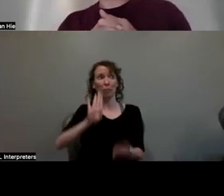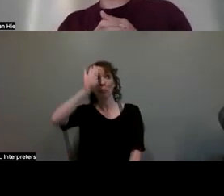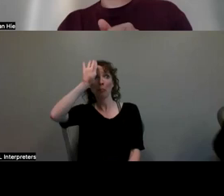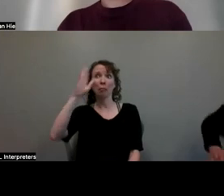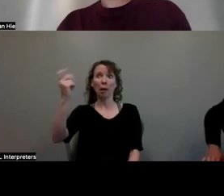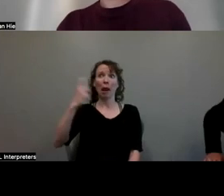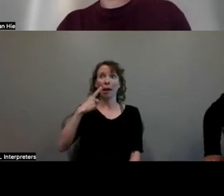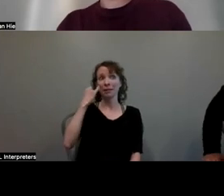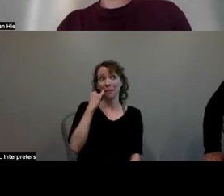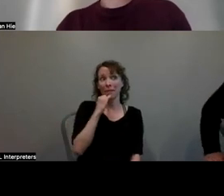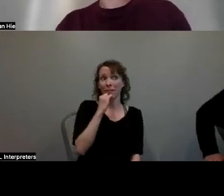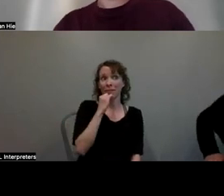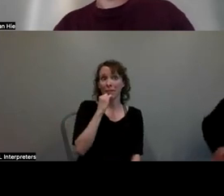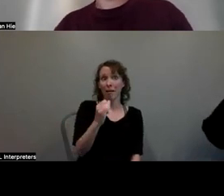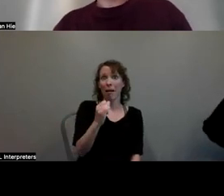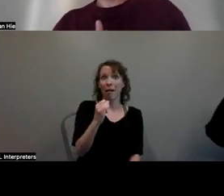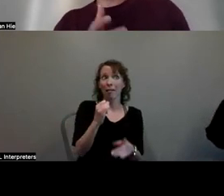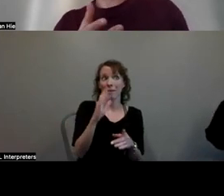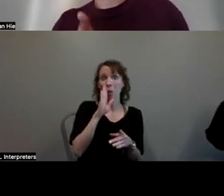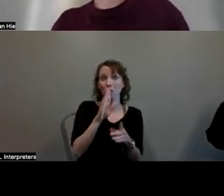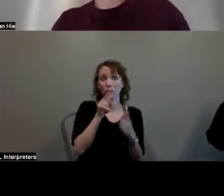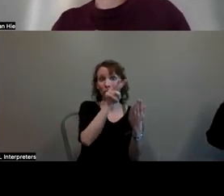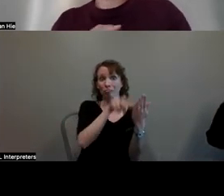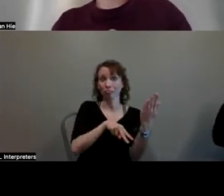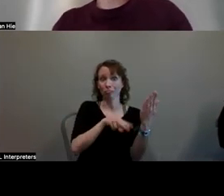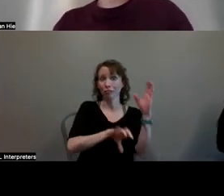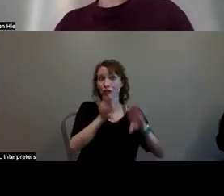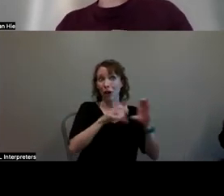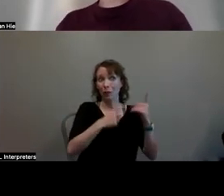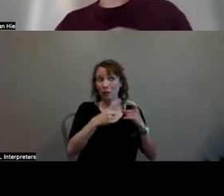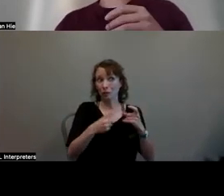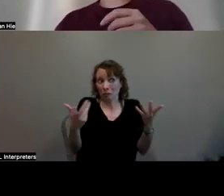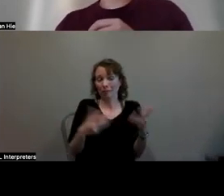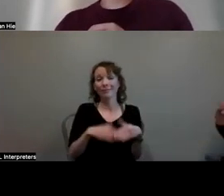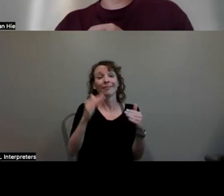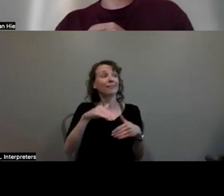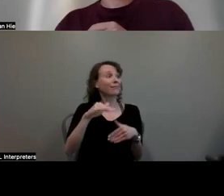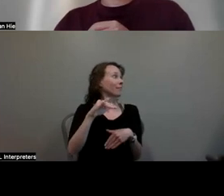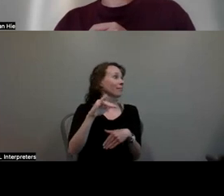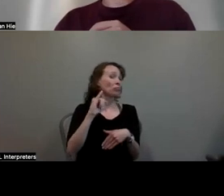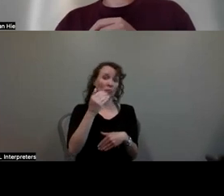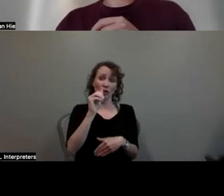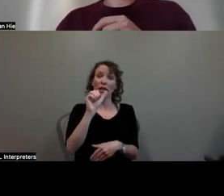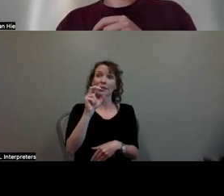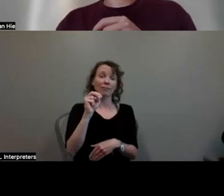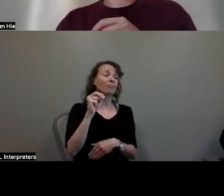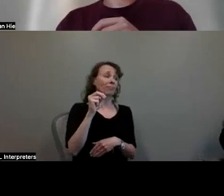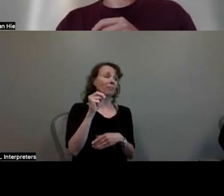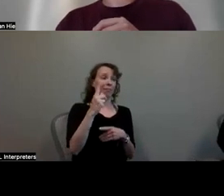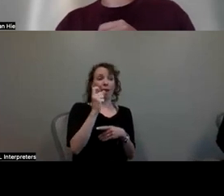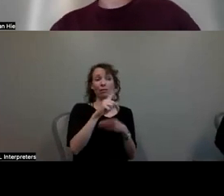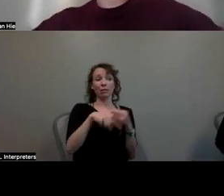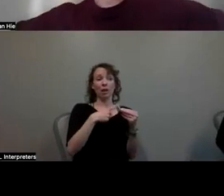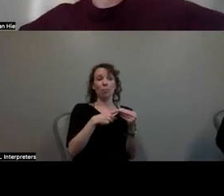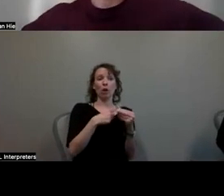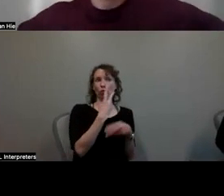questions in the chat. So Jason asks, it seems like you only did 2 rounds of evolution. Do you think that further rounds of evolution